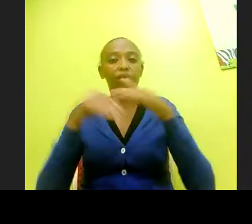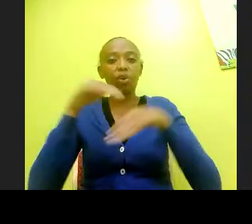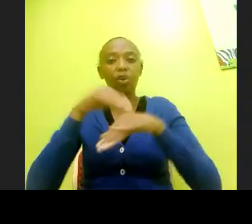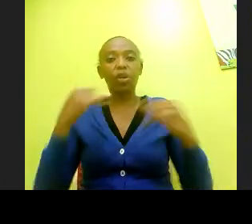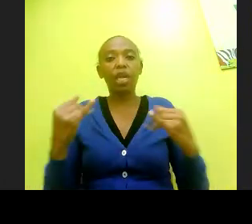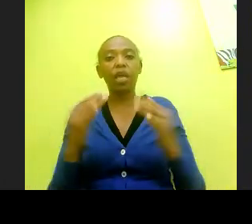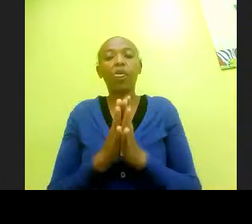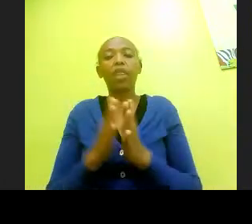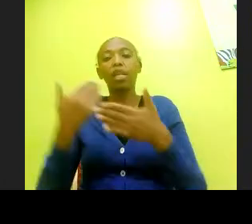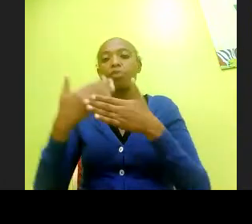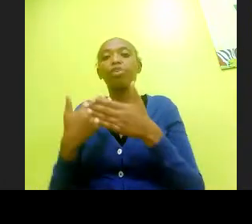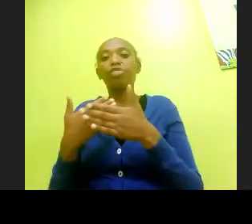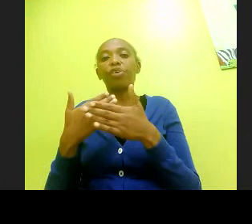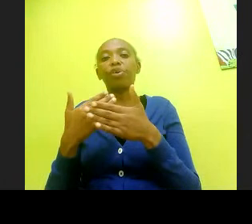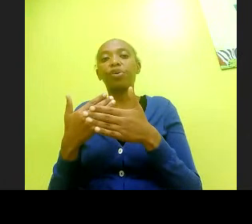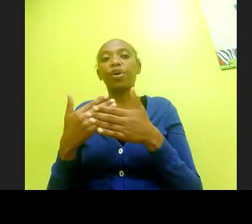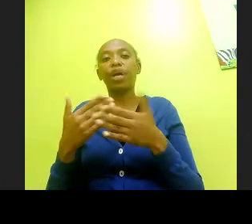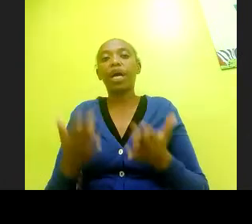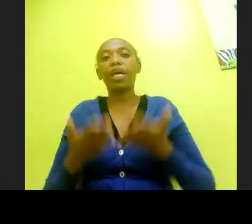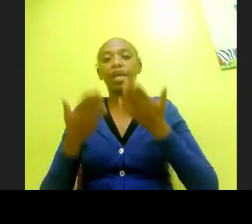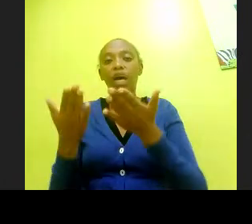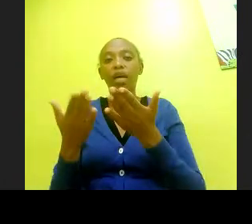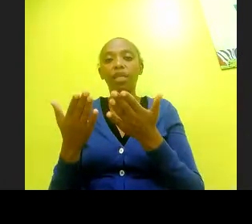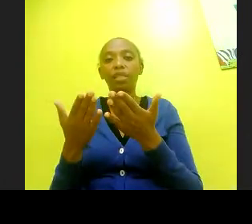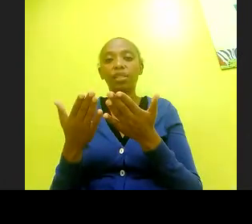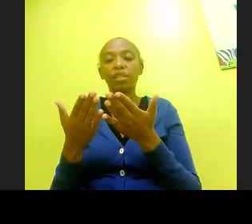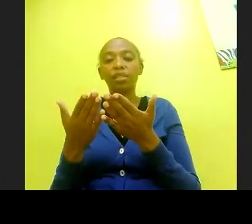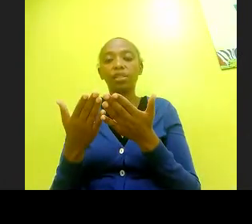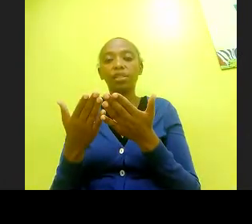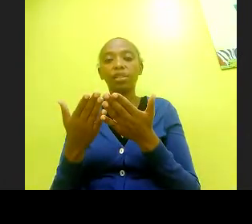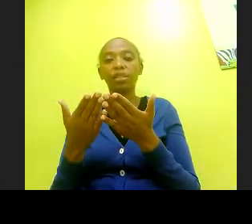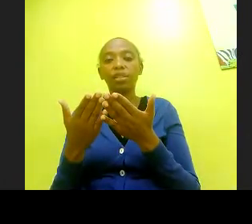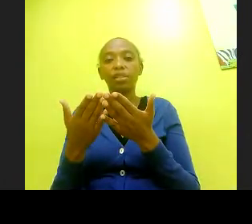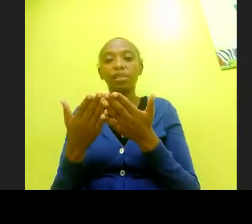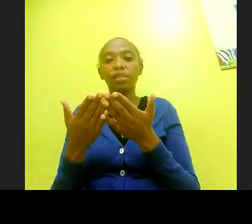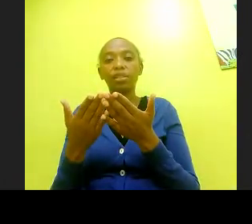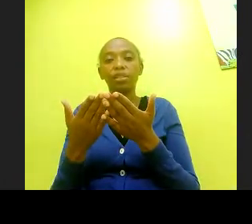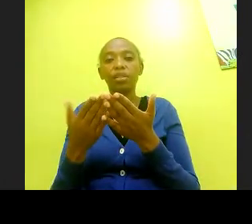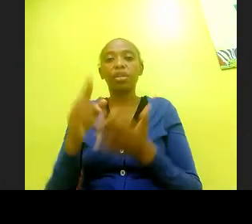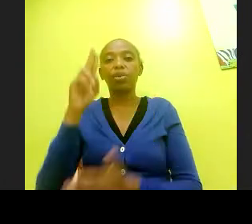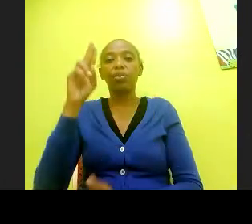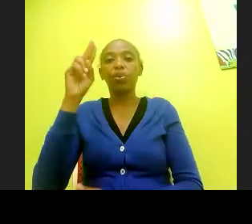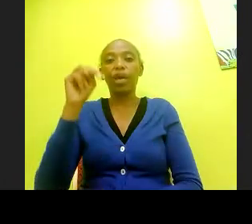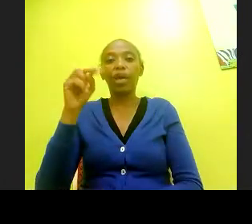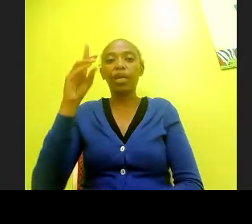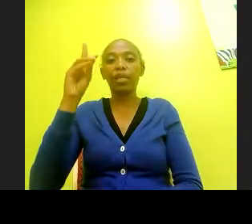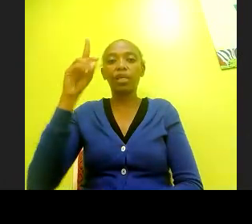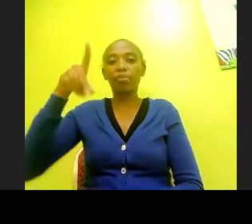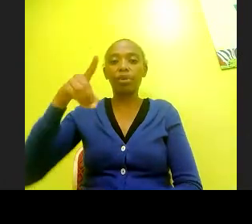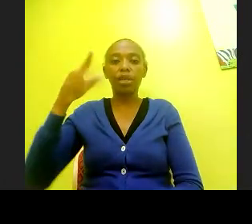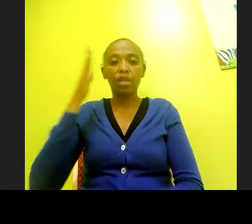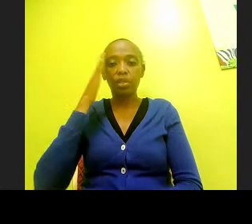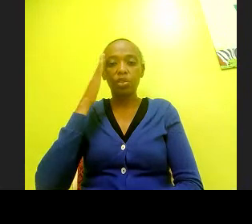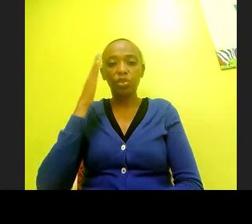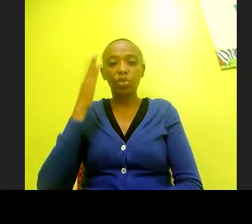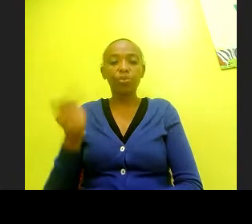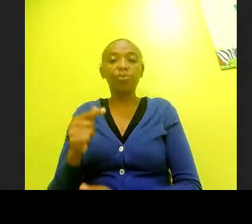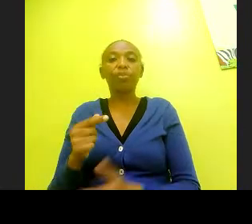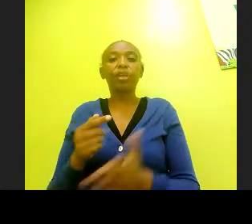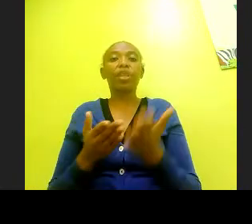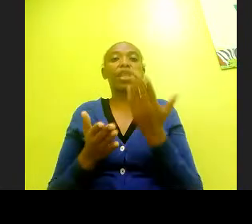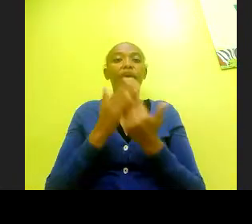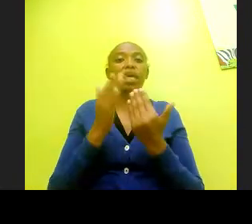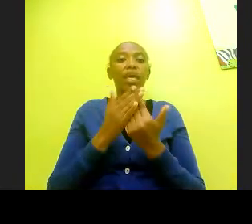So before I hand over to FemNet or UNDP to let us know whether the care economy index